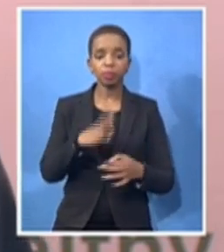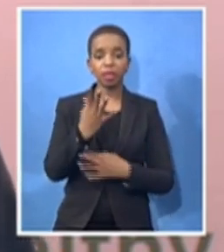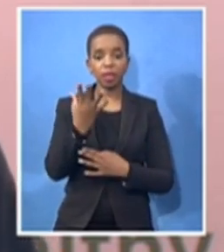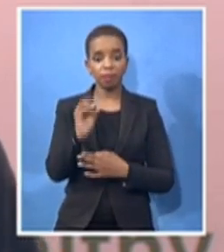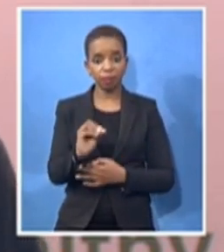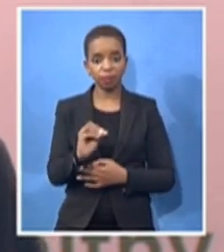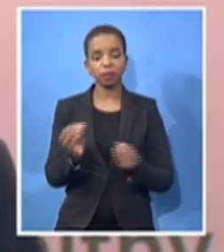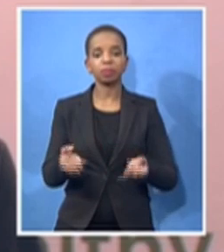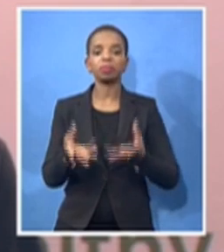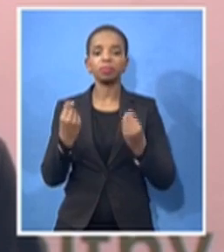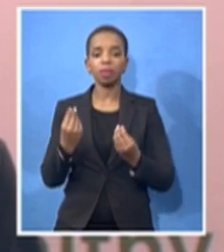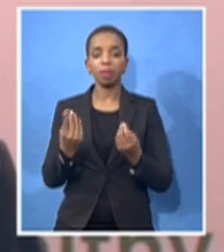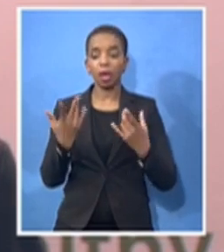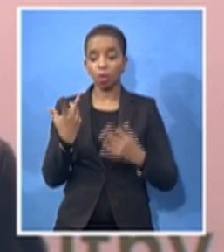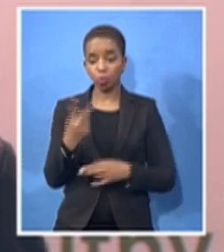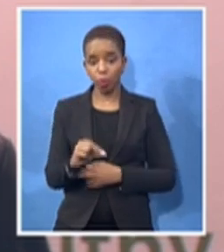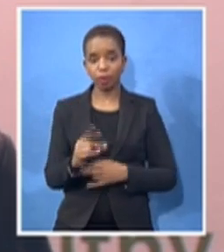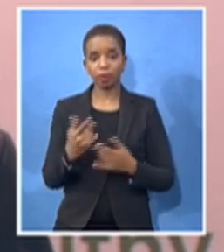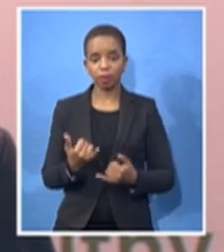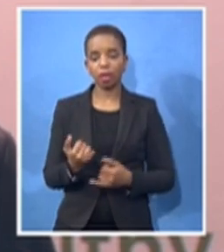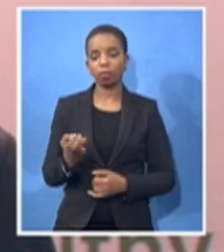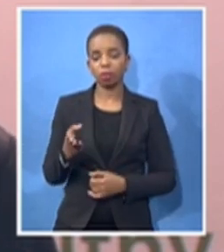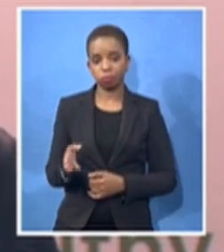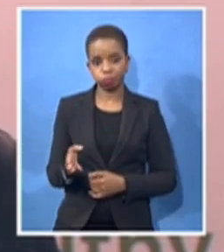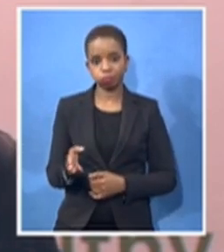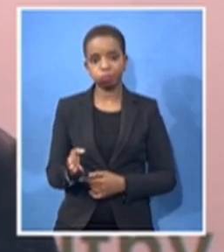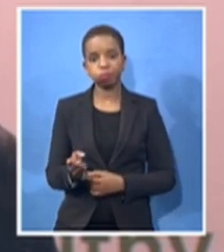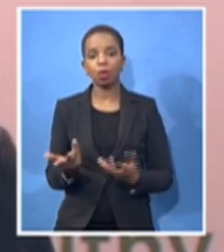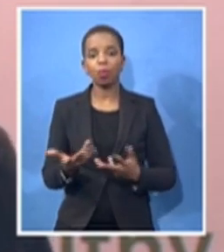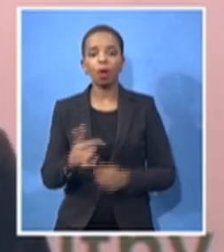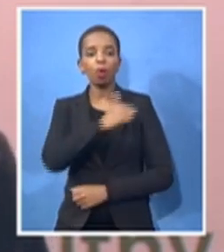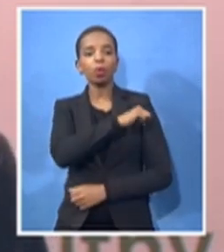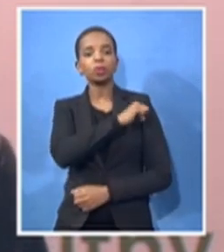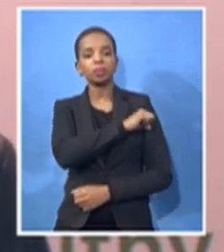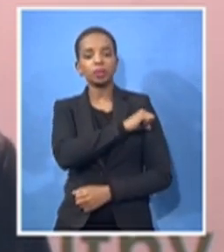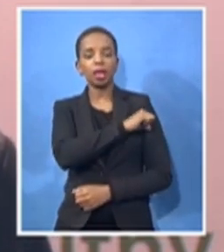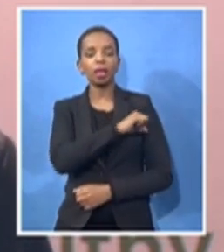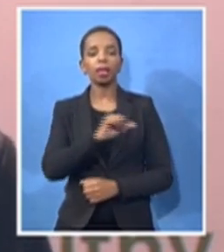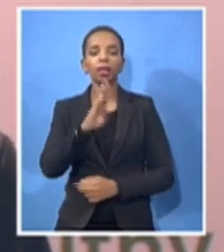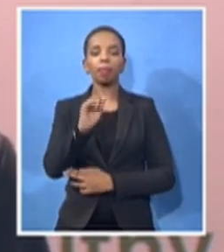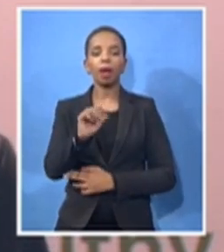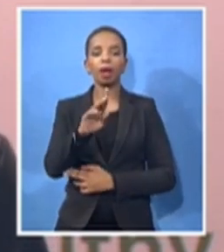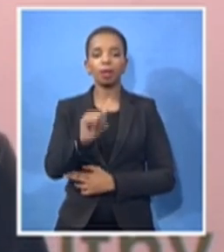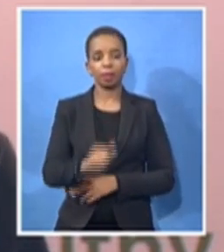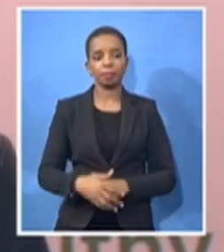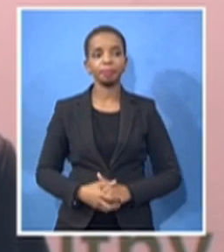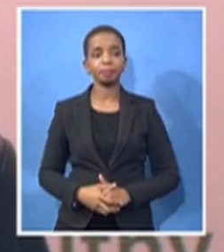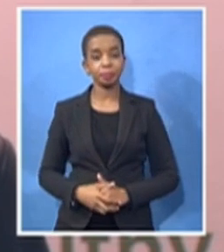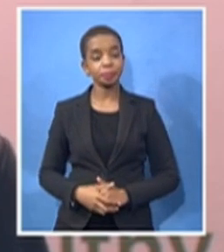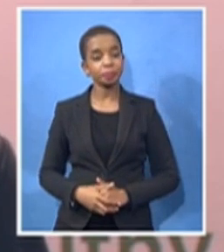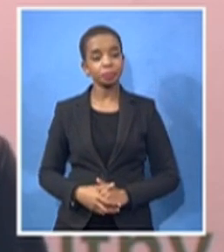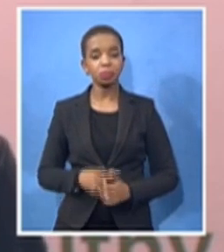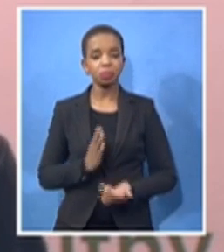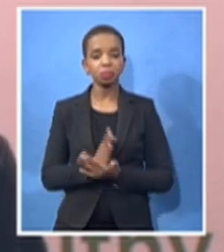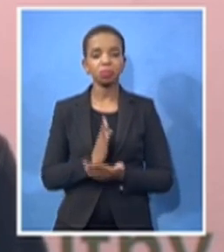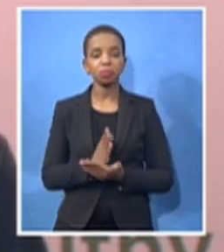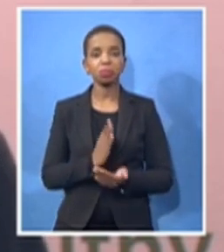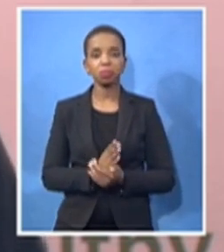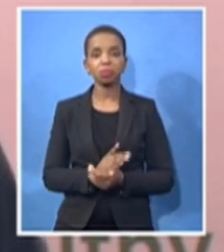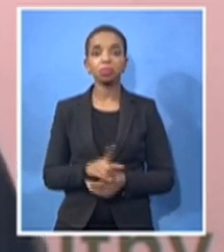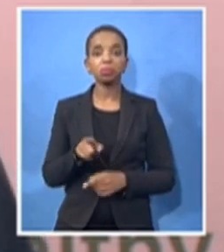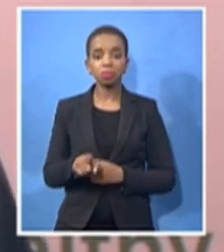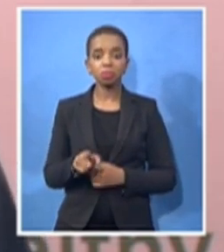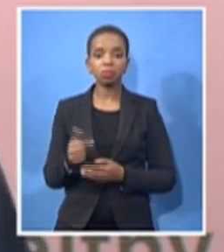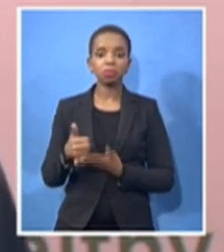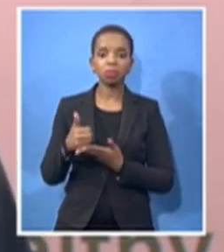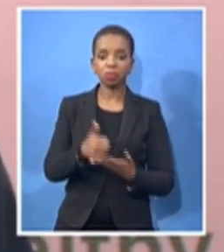Chris Hani Baragwanath today. Indeed, this will contribute immensely in making